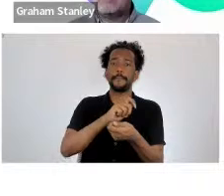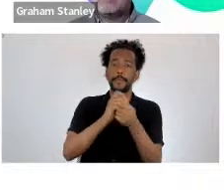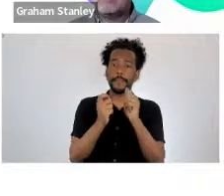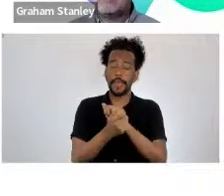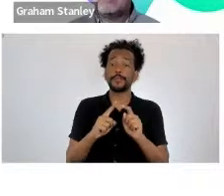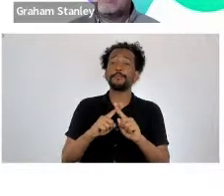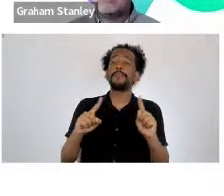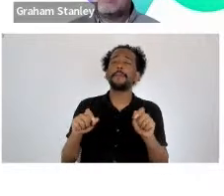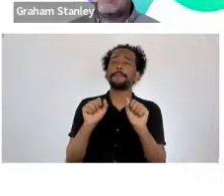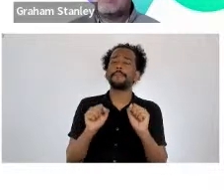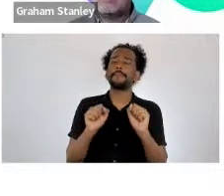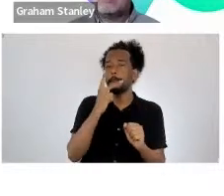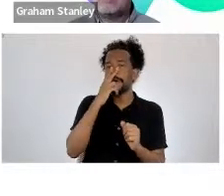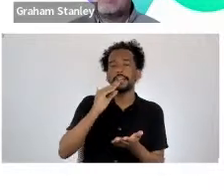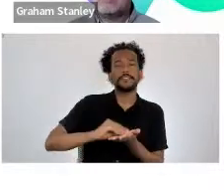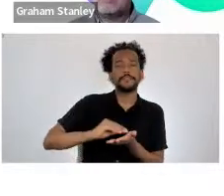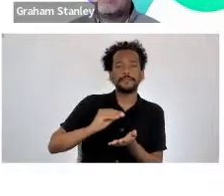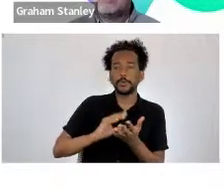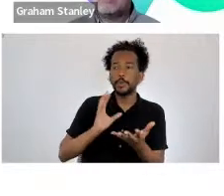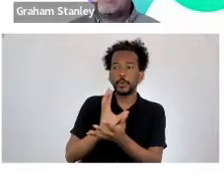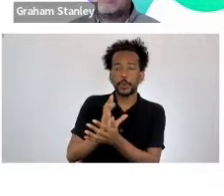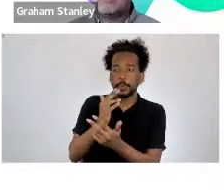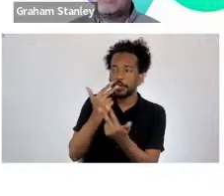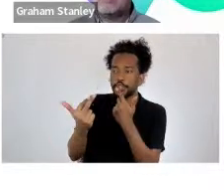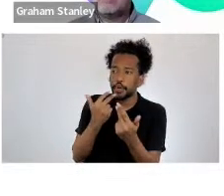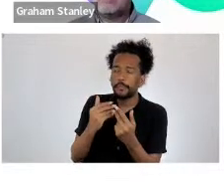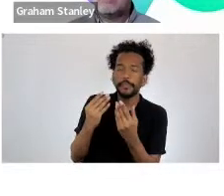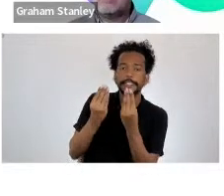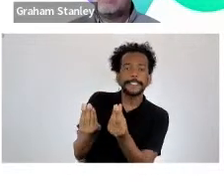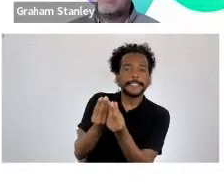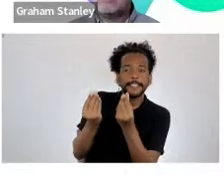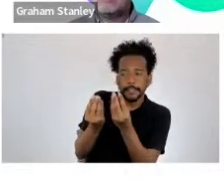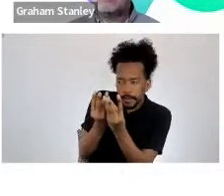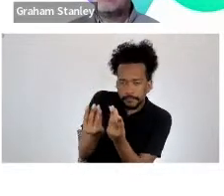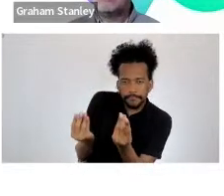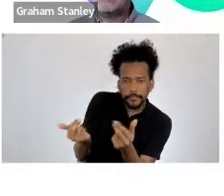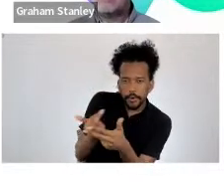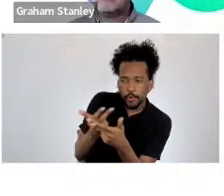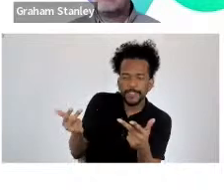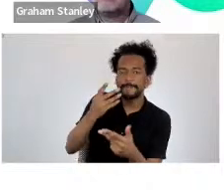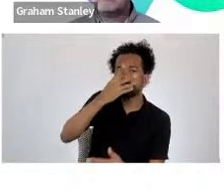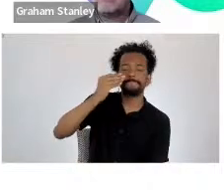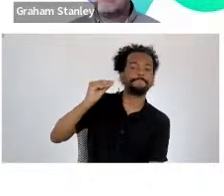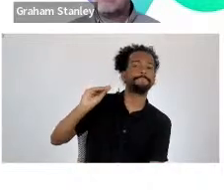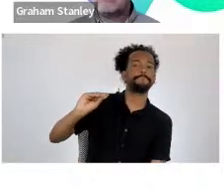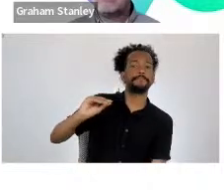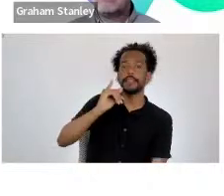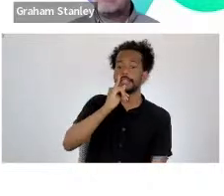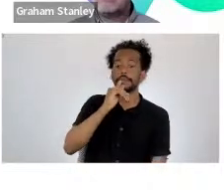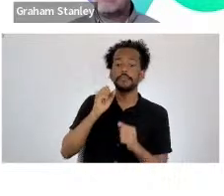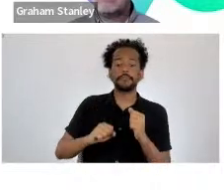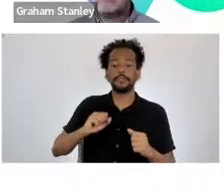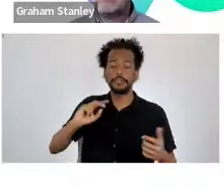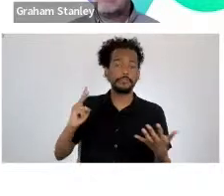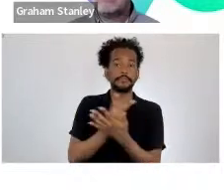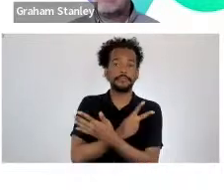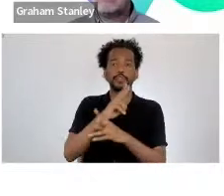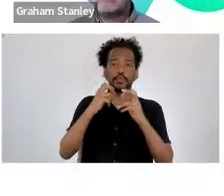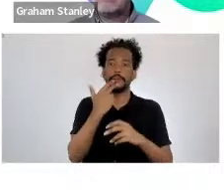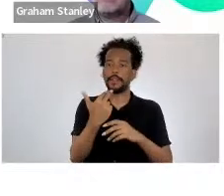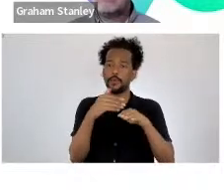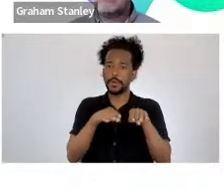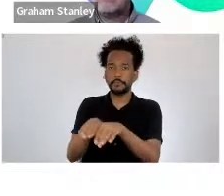groups. This suggests that AI-powered tools could reinforce certain standardized language use and exclude others.